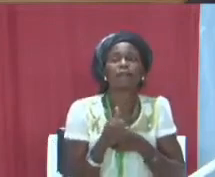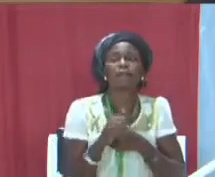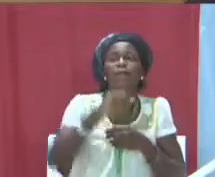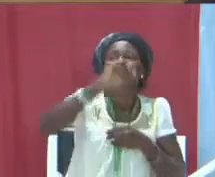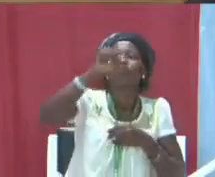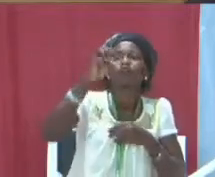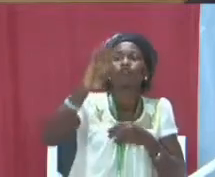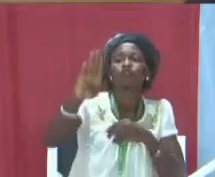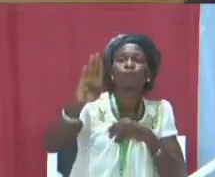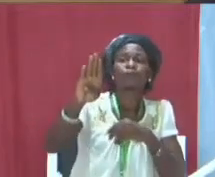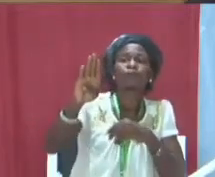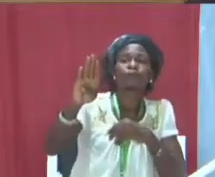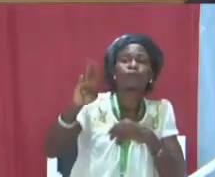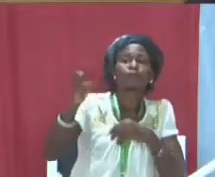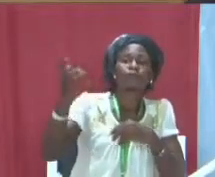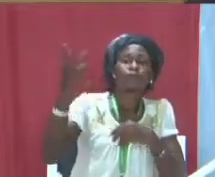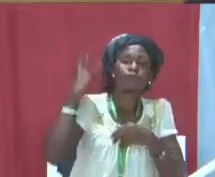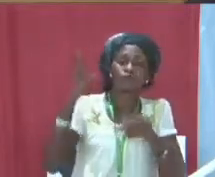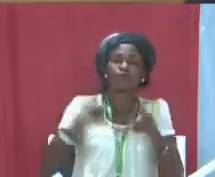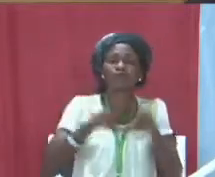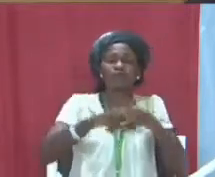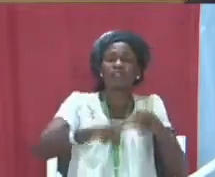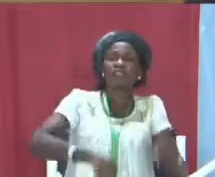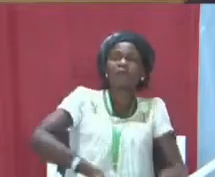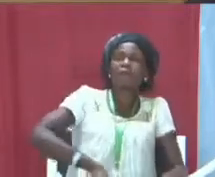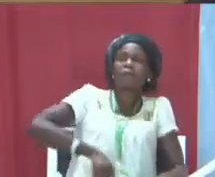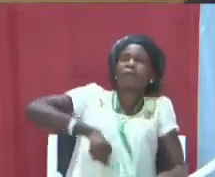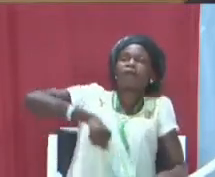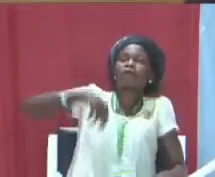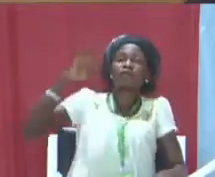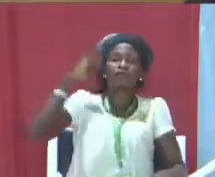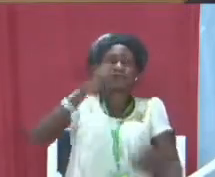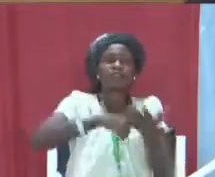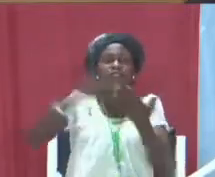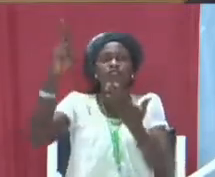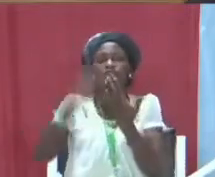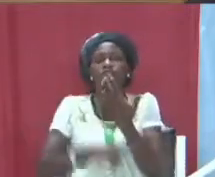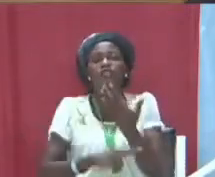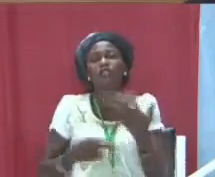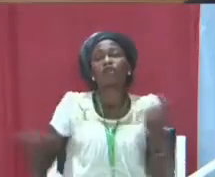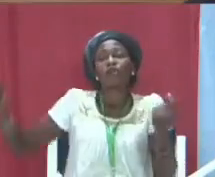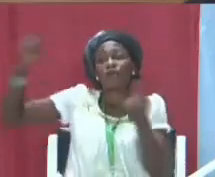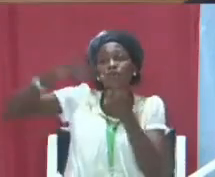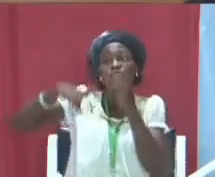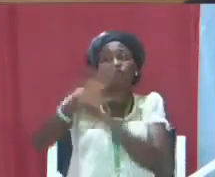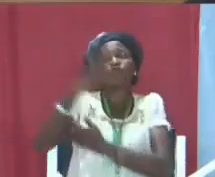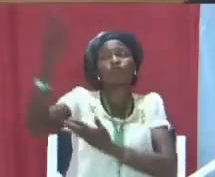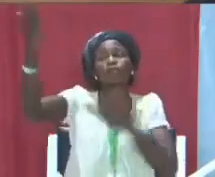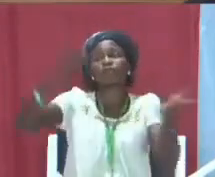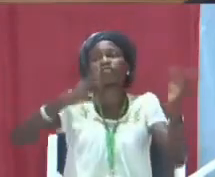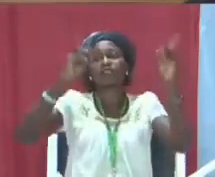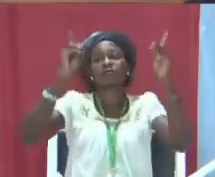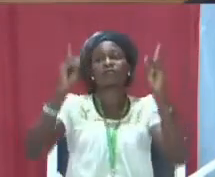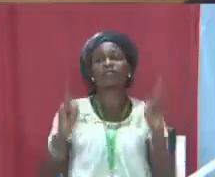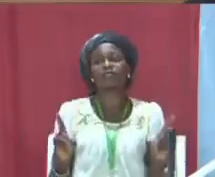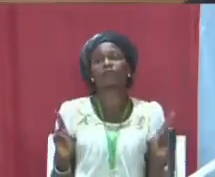Job was very proud of his righteousness until God brought him down.